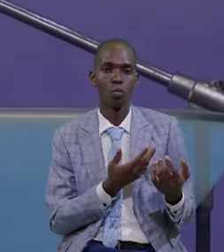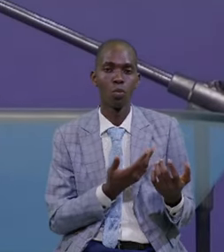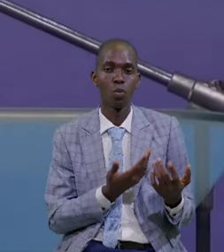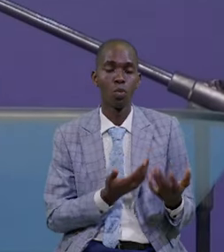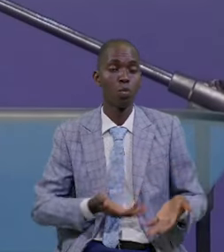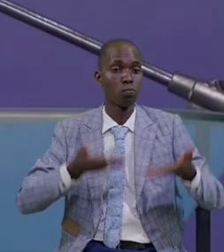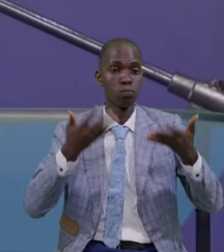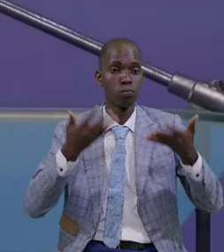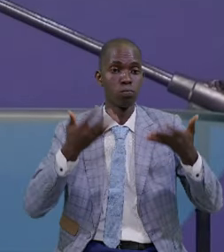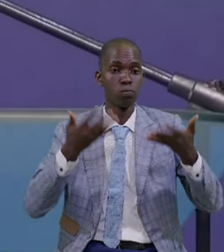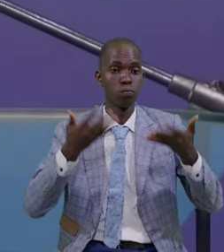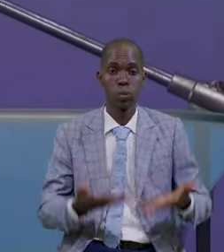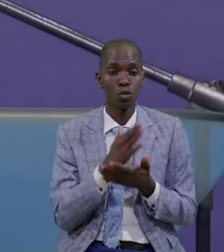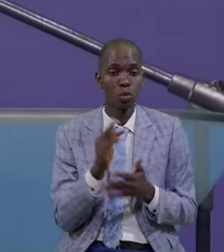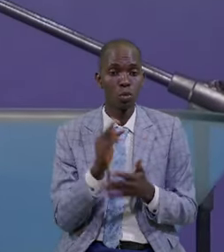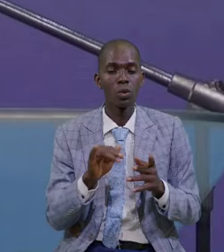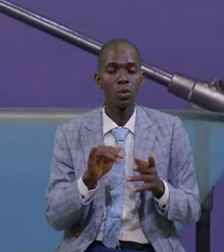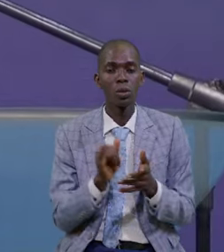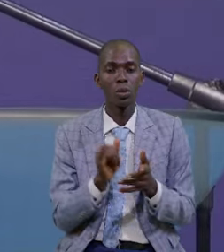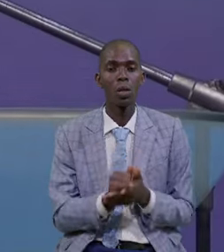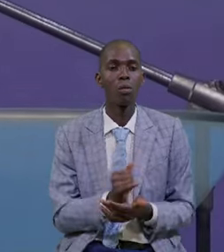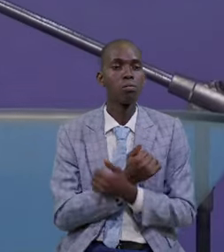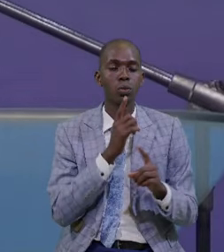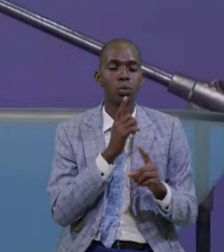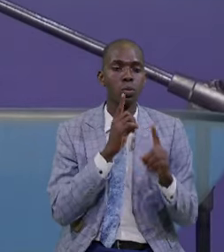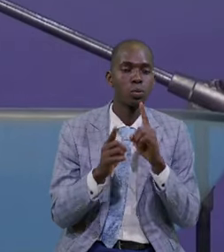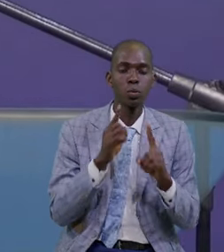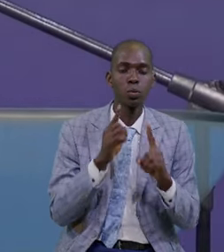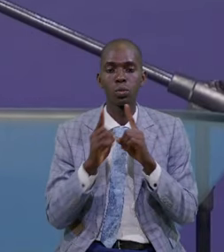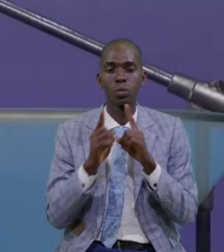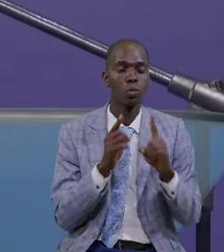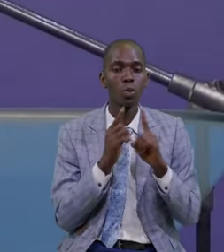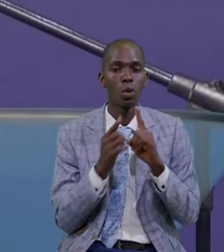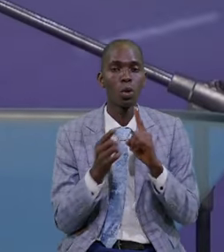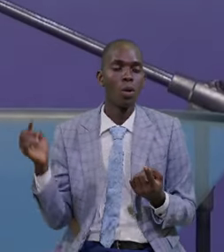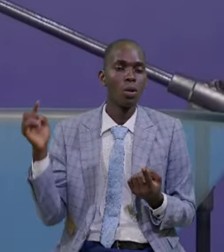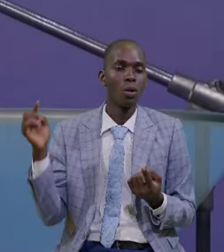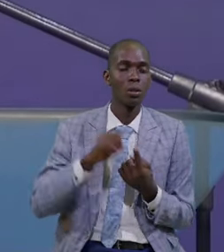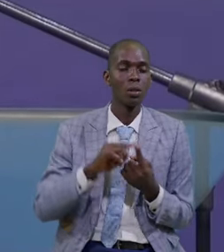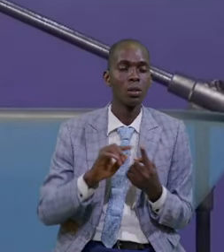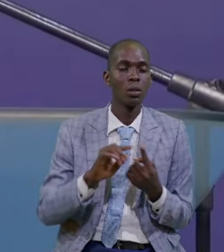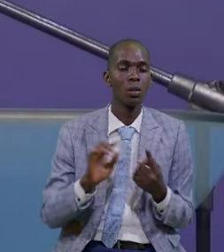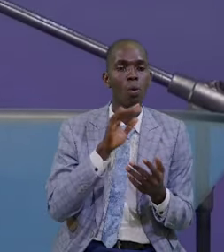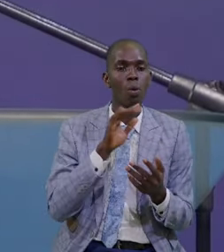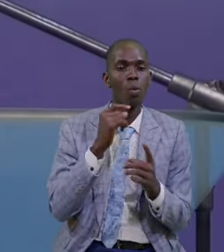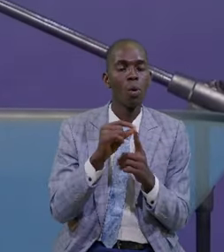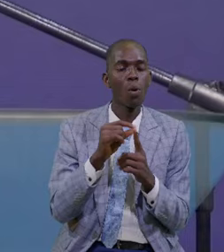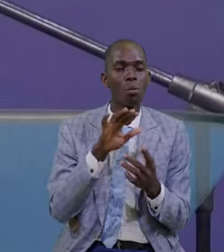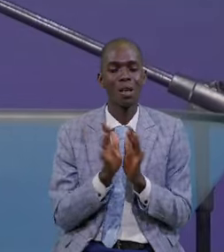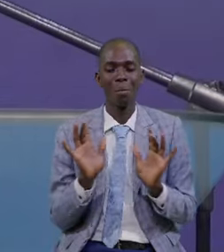they talk and talk until their words are as light as